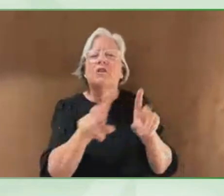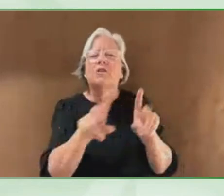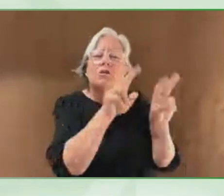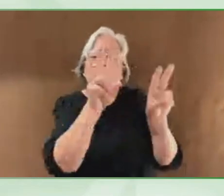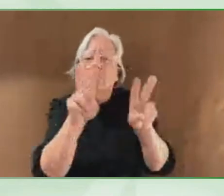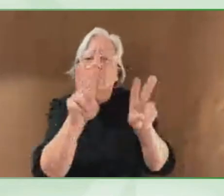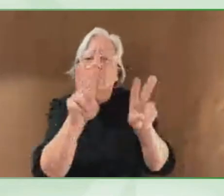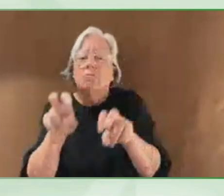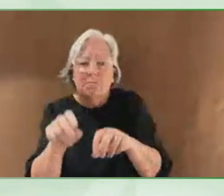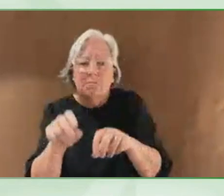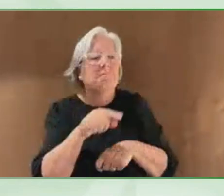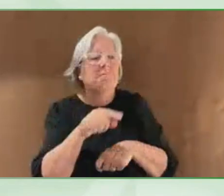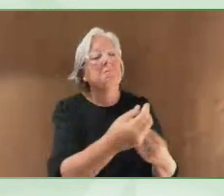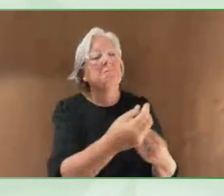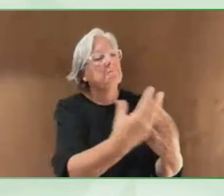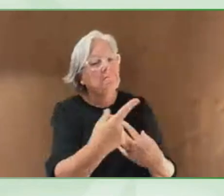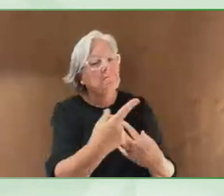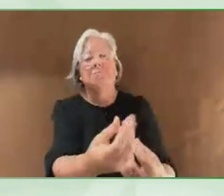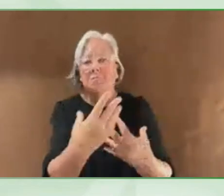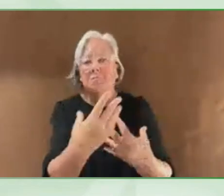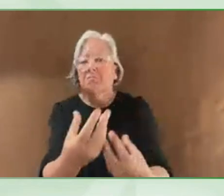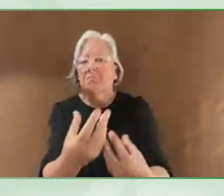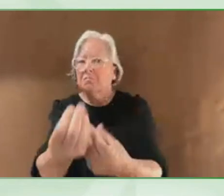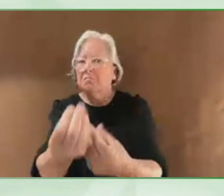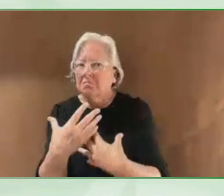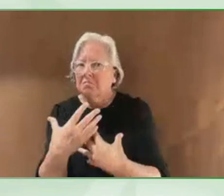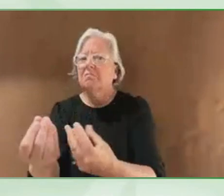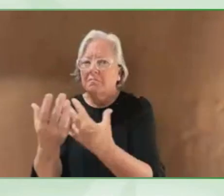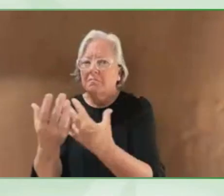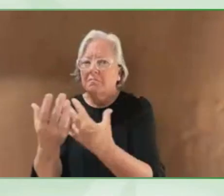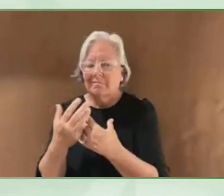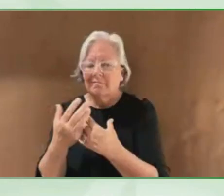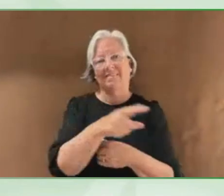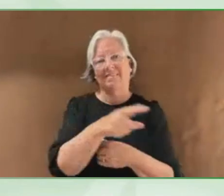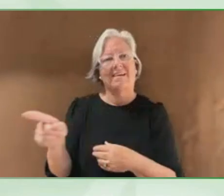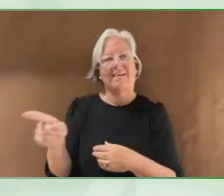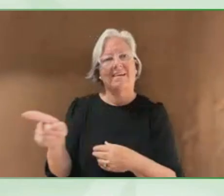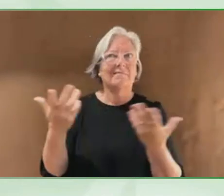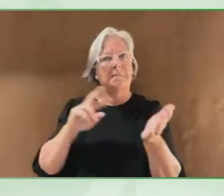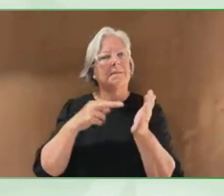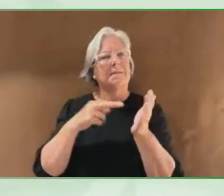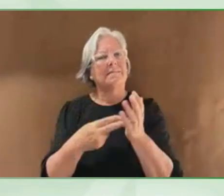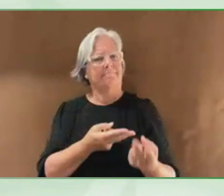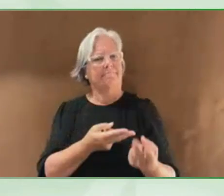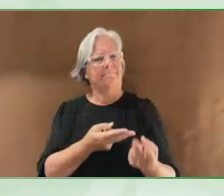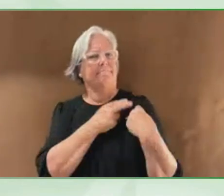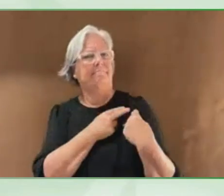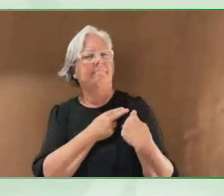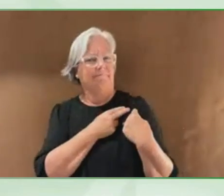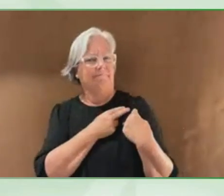different areas. So that's how we start to get the accountability piece. And there are exec sponsors in each of these